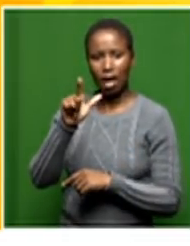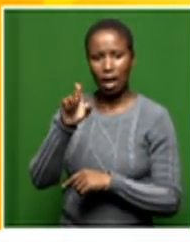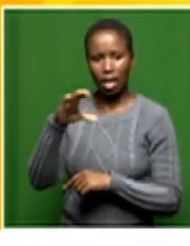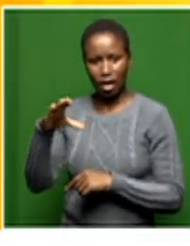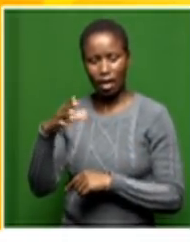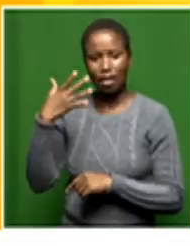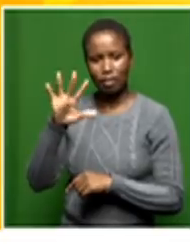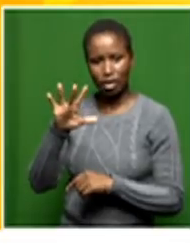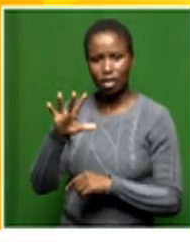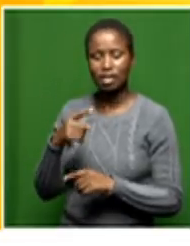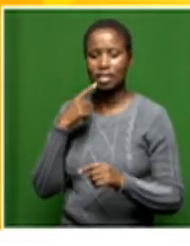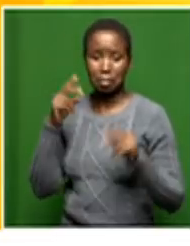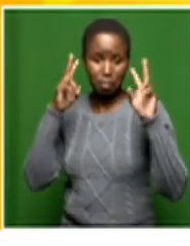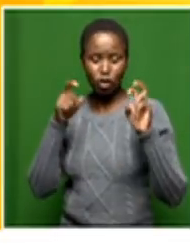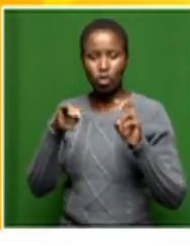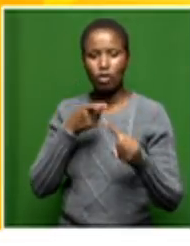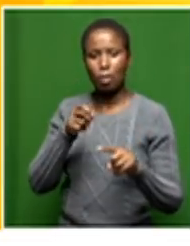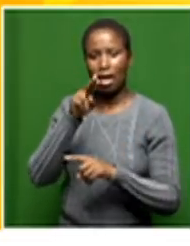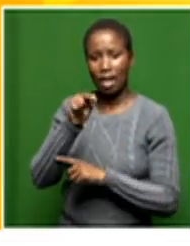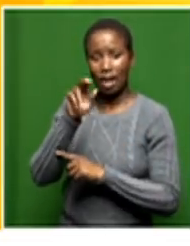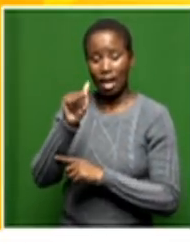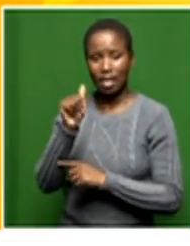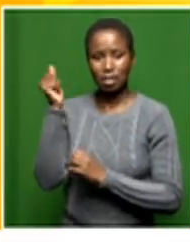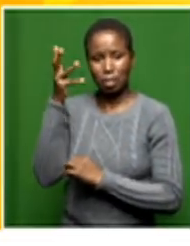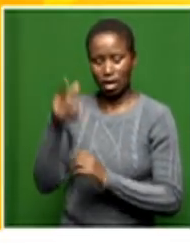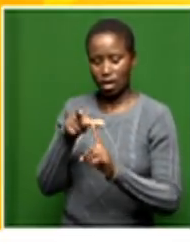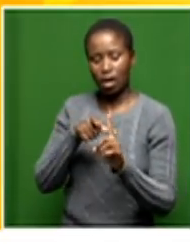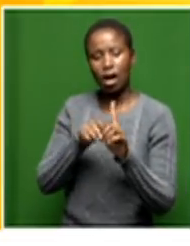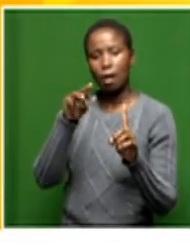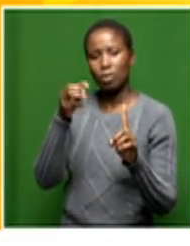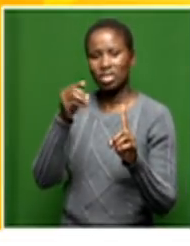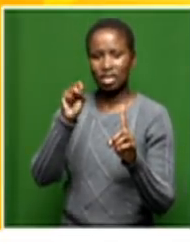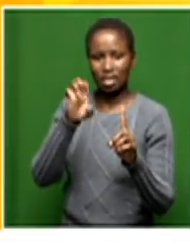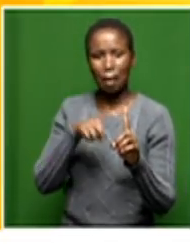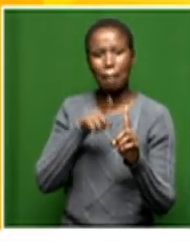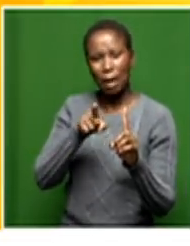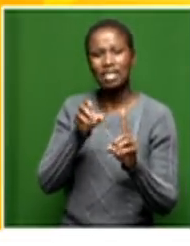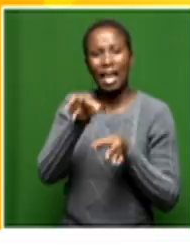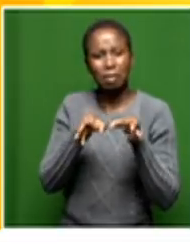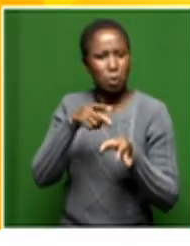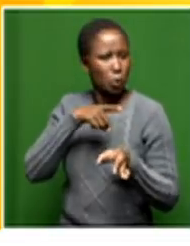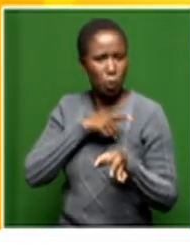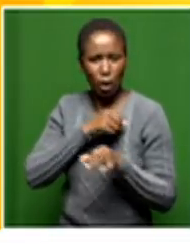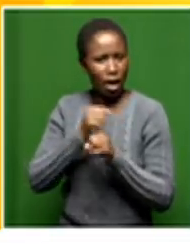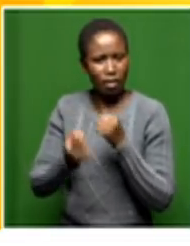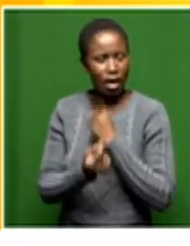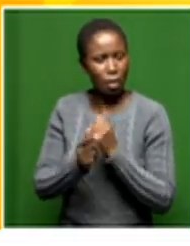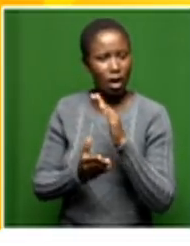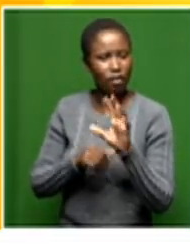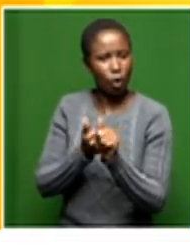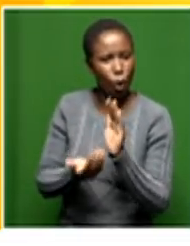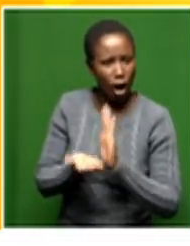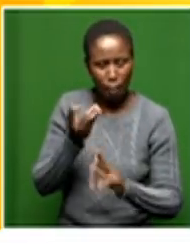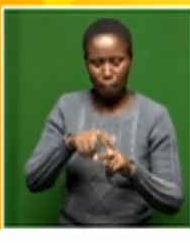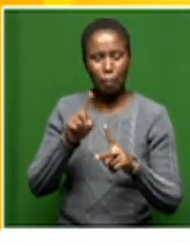also asked the National Assembly Speaker, that's Thandi Modise, to explain why there were no follow-ups, no compliance